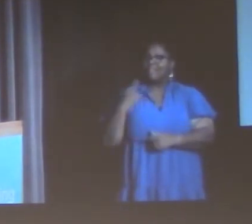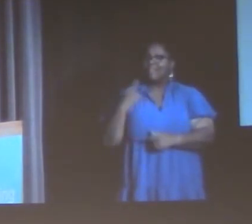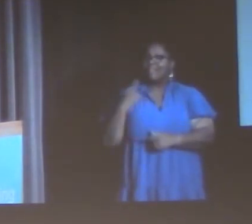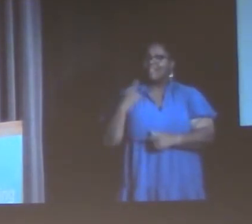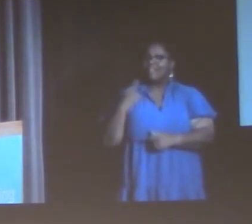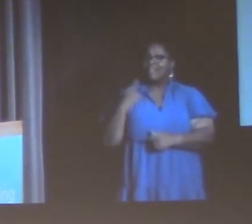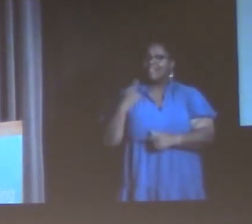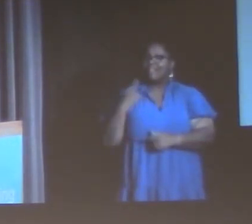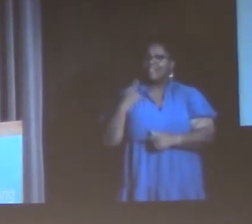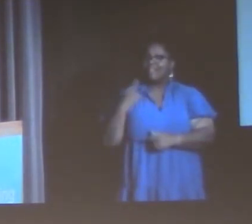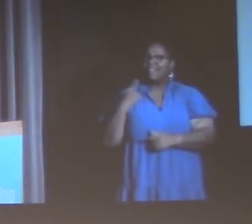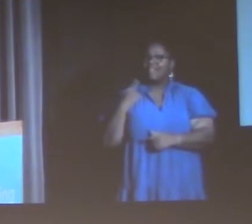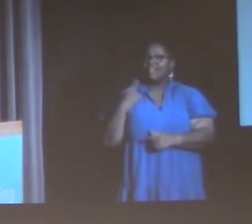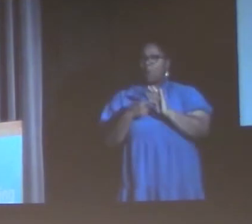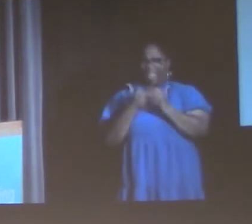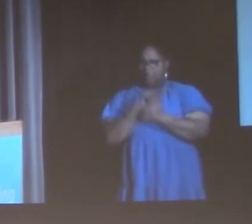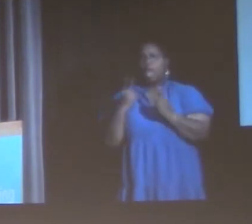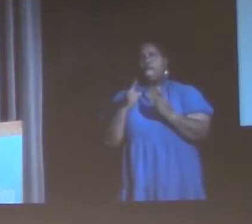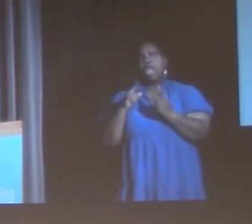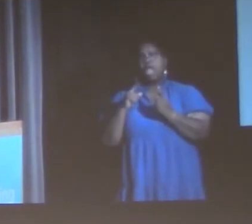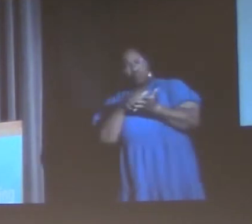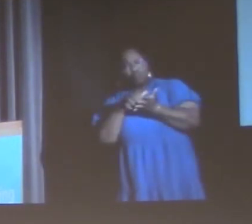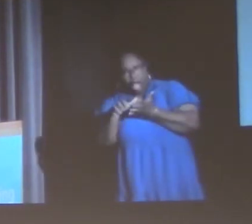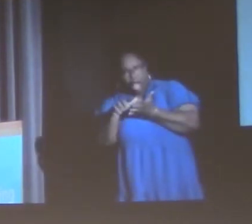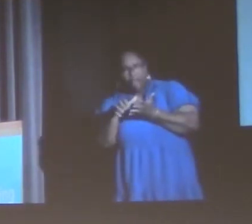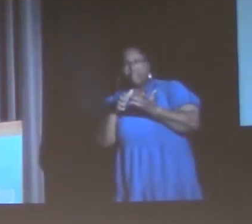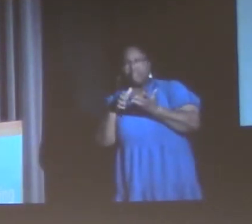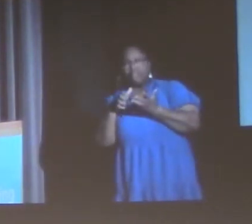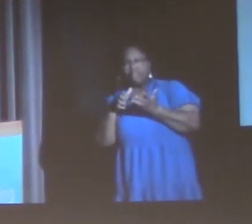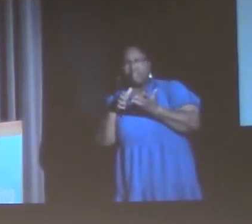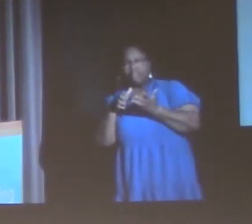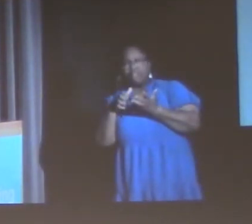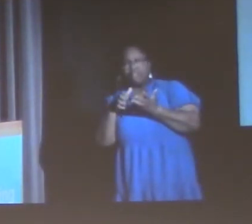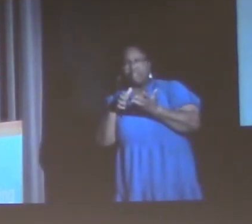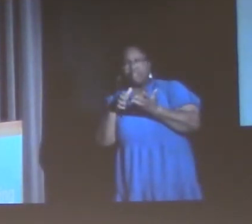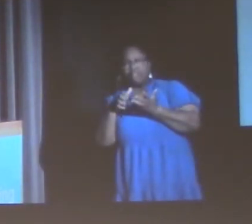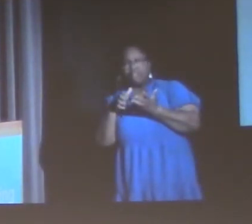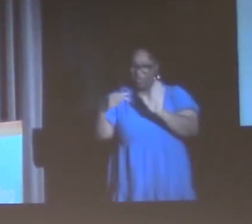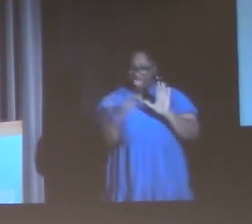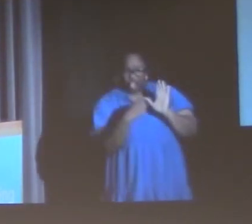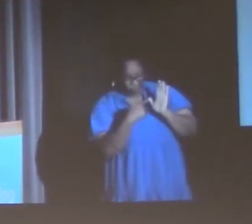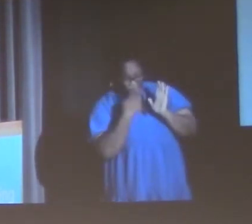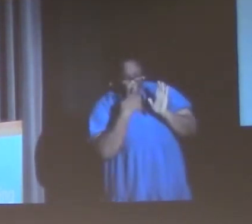it's rough enough that I could honestly adapt things if there are things that are a problem.